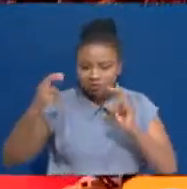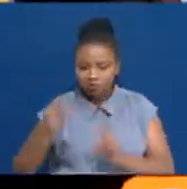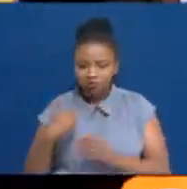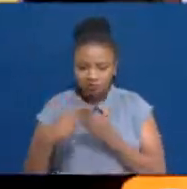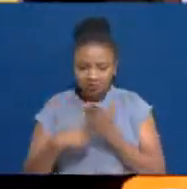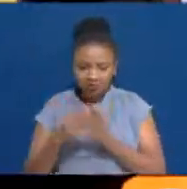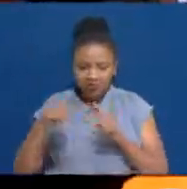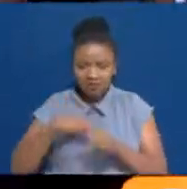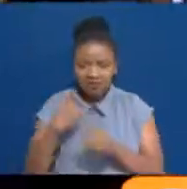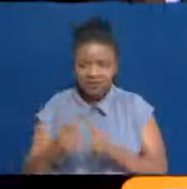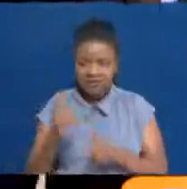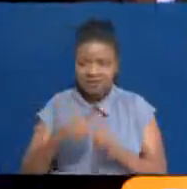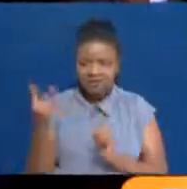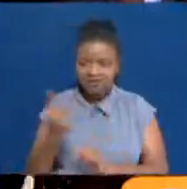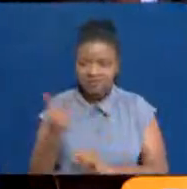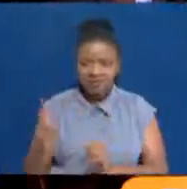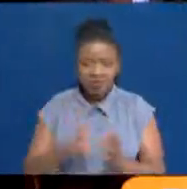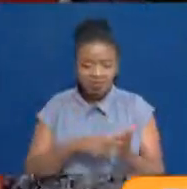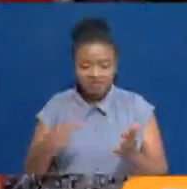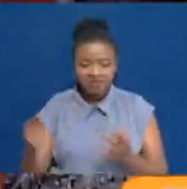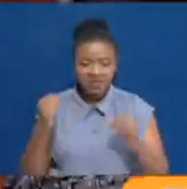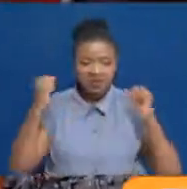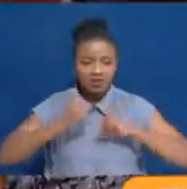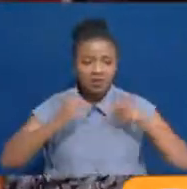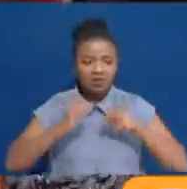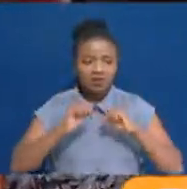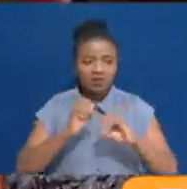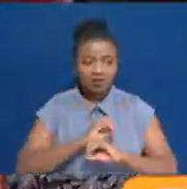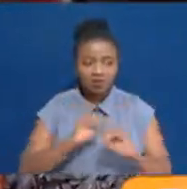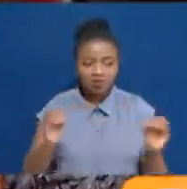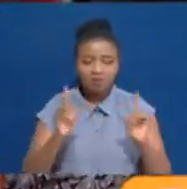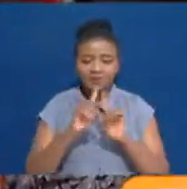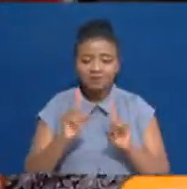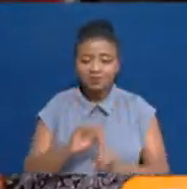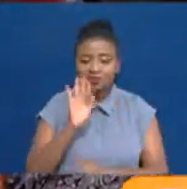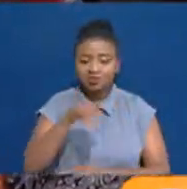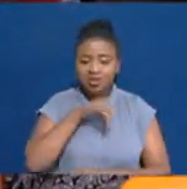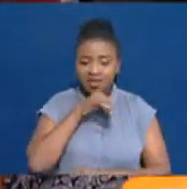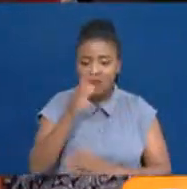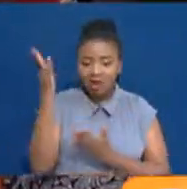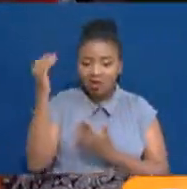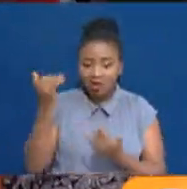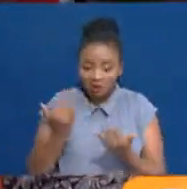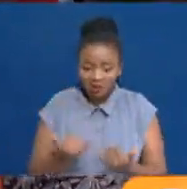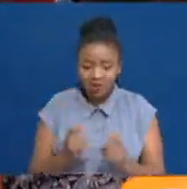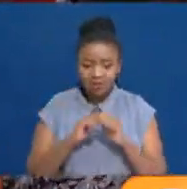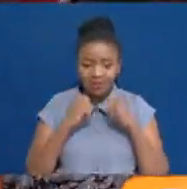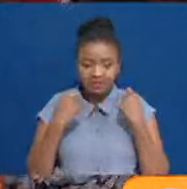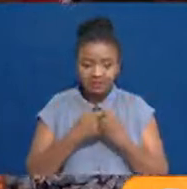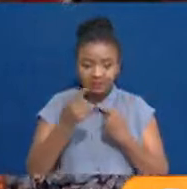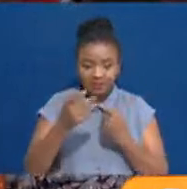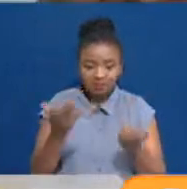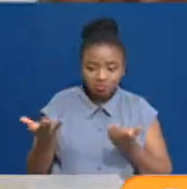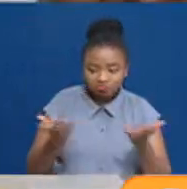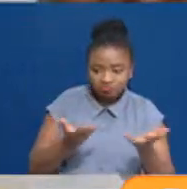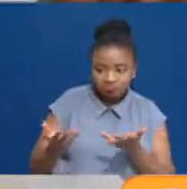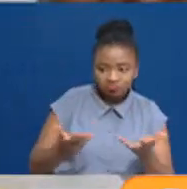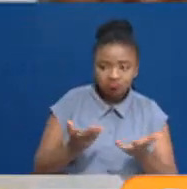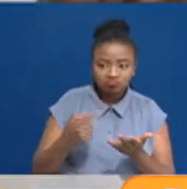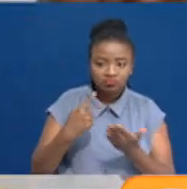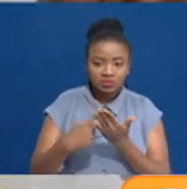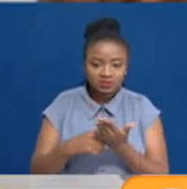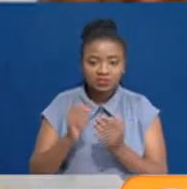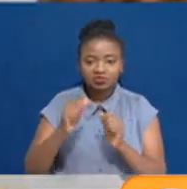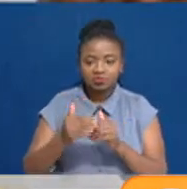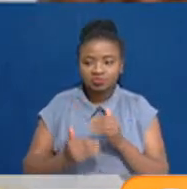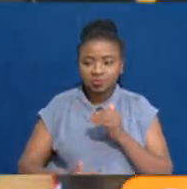year after both parties failed to agree. Odinga is now hopeful that with the current dialogue team in place, the negotiations